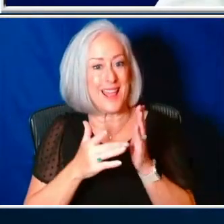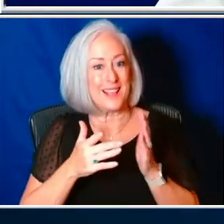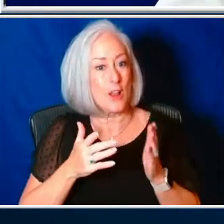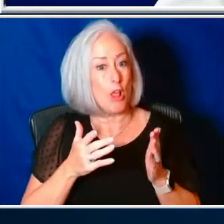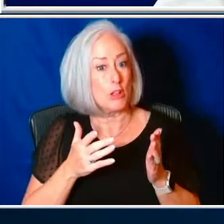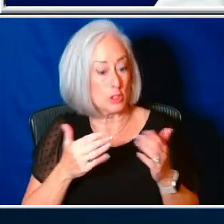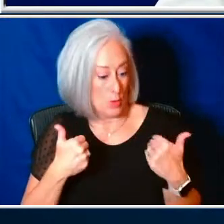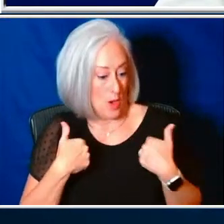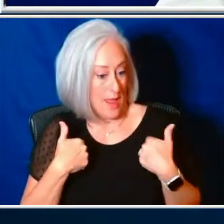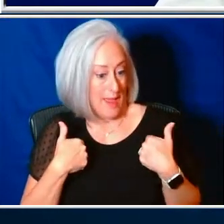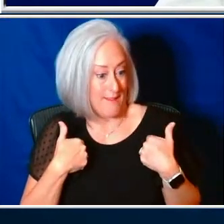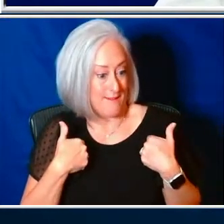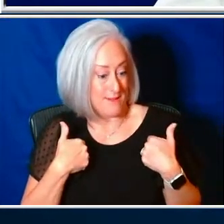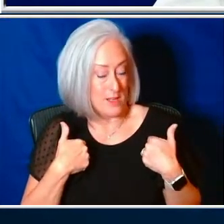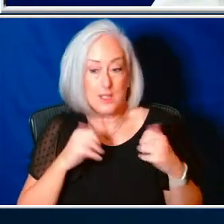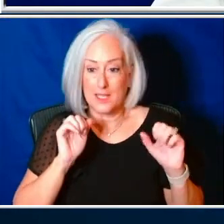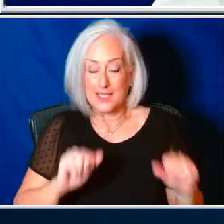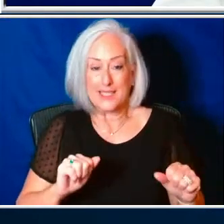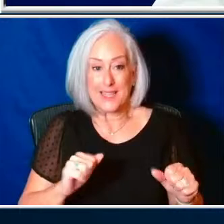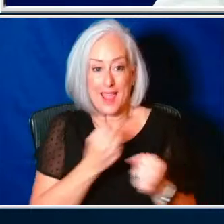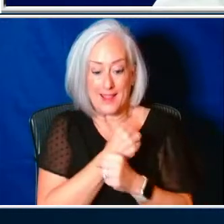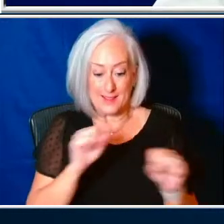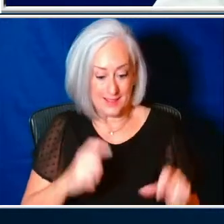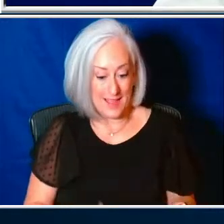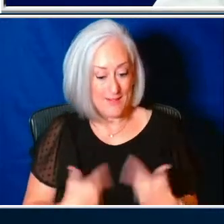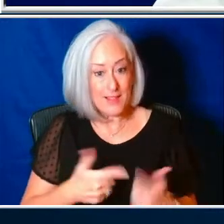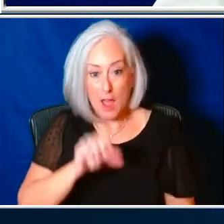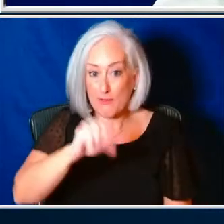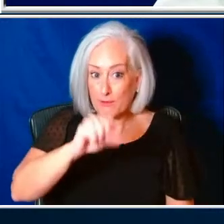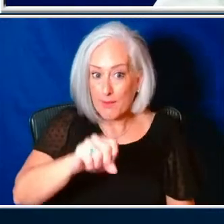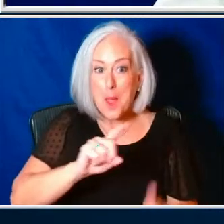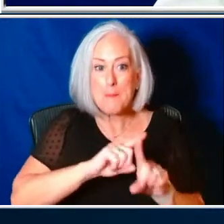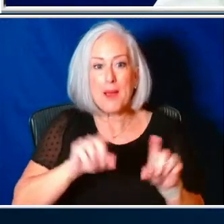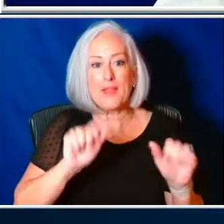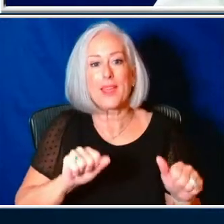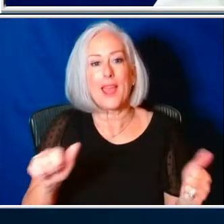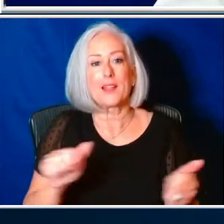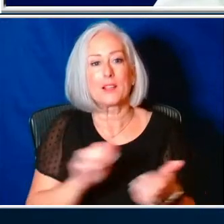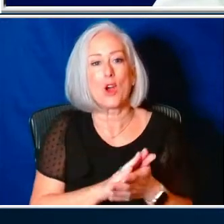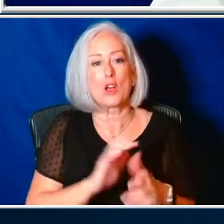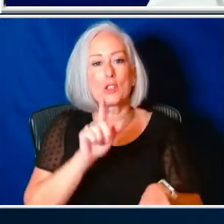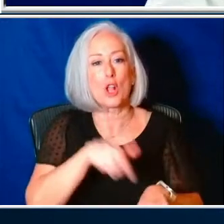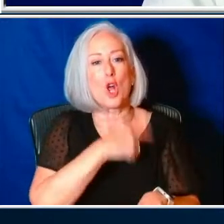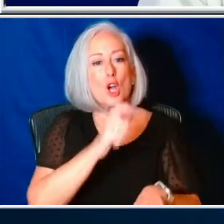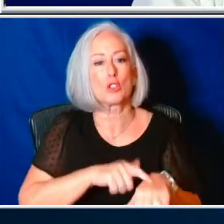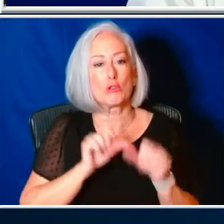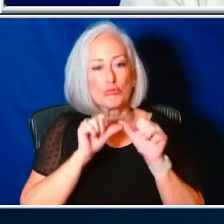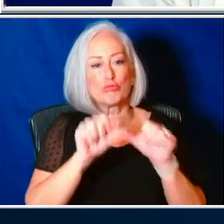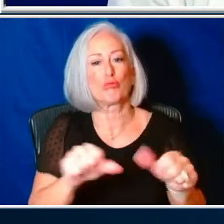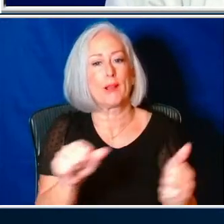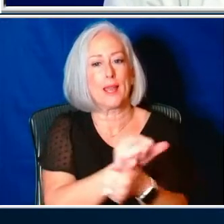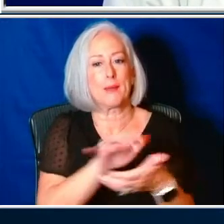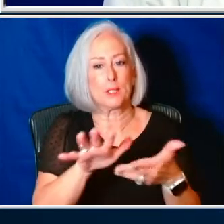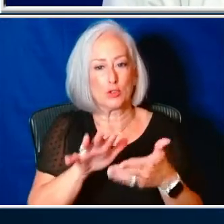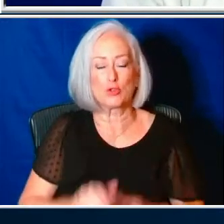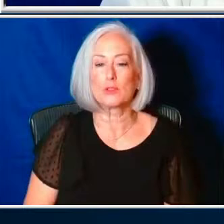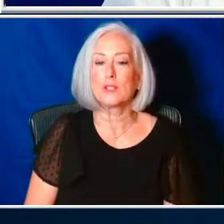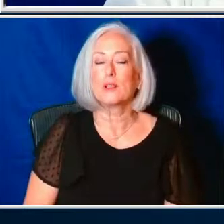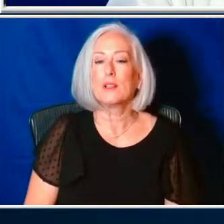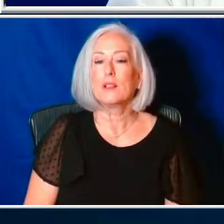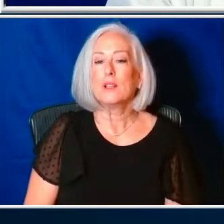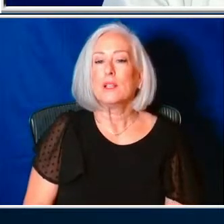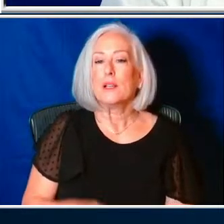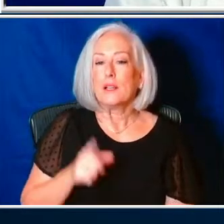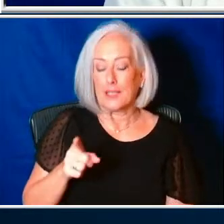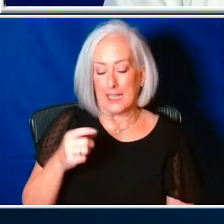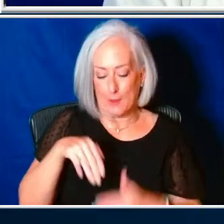ventilators clearly save lives, they can also induce some long-term damage to a lung. And I would say too, when you go into the ICU as a resident